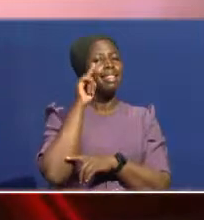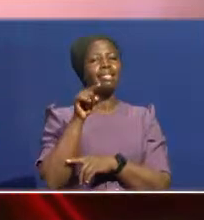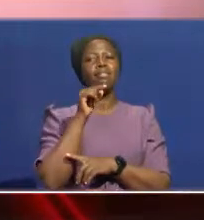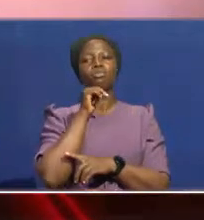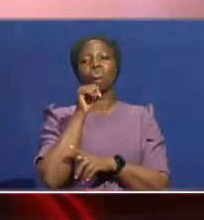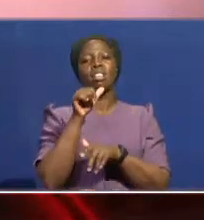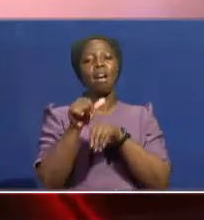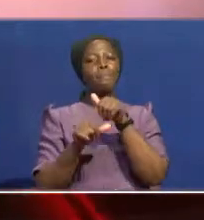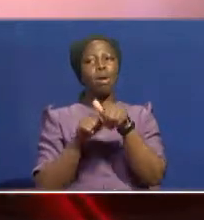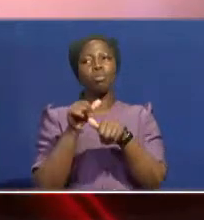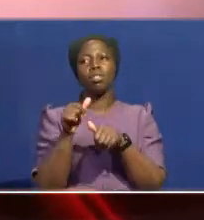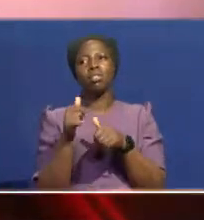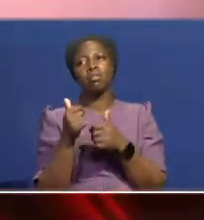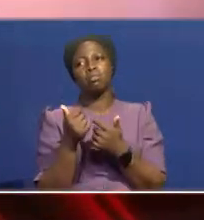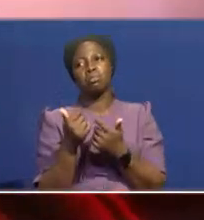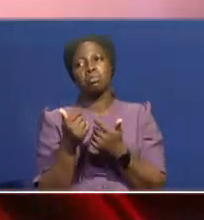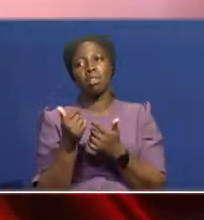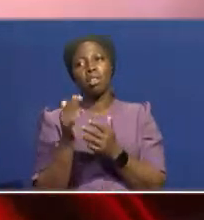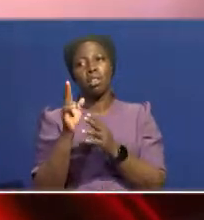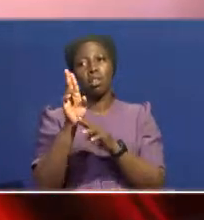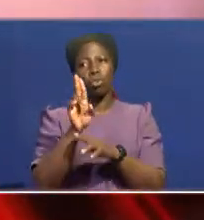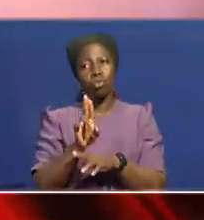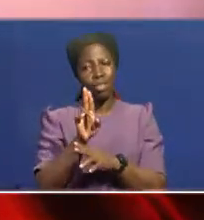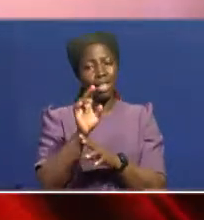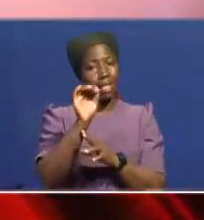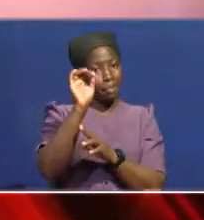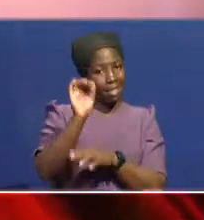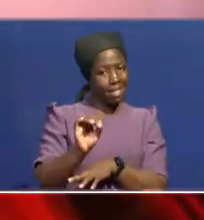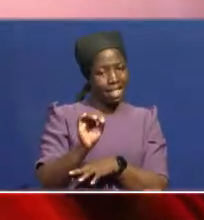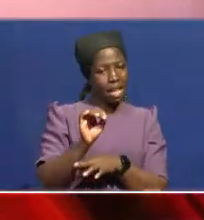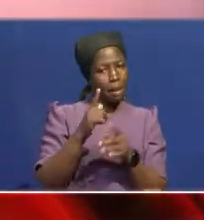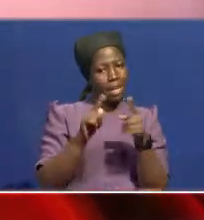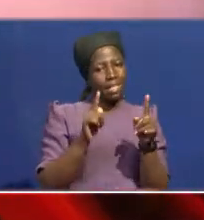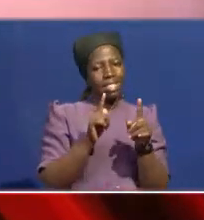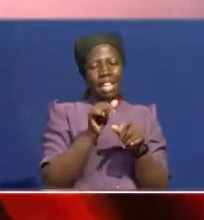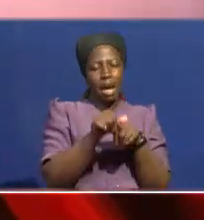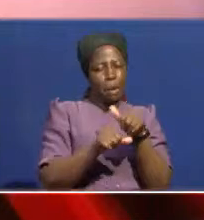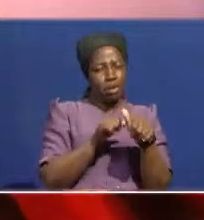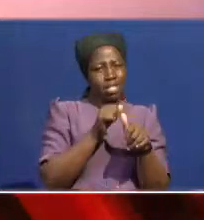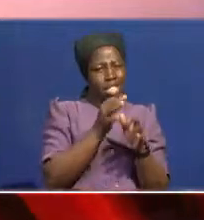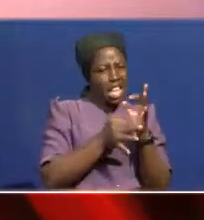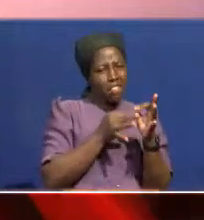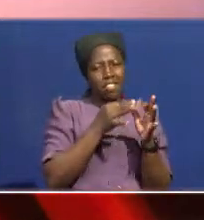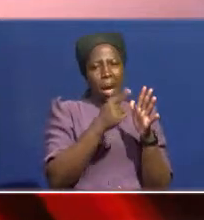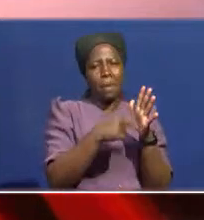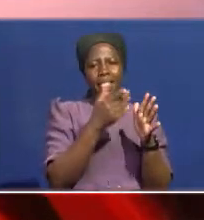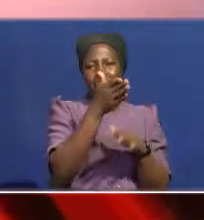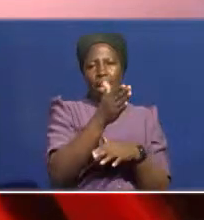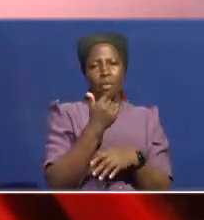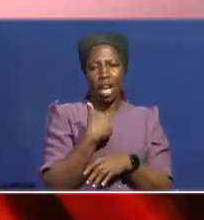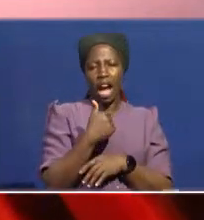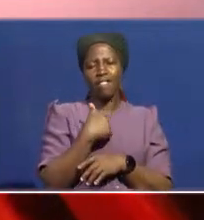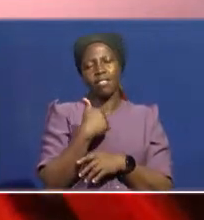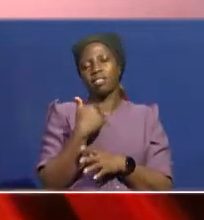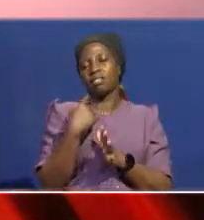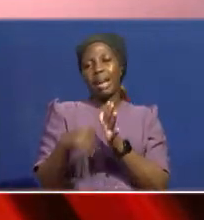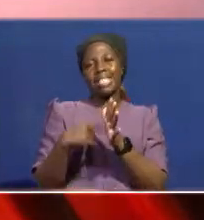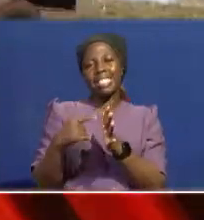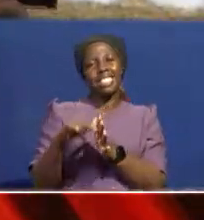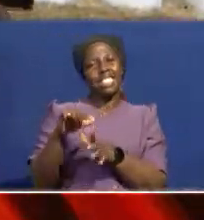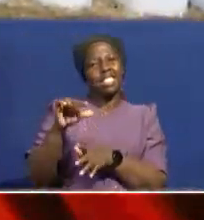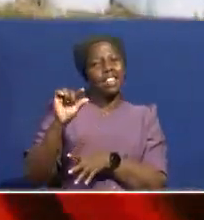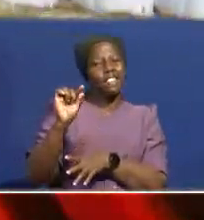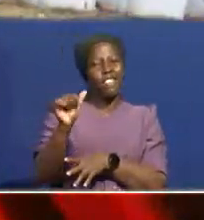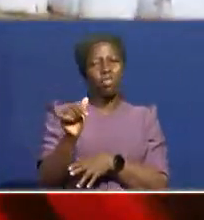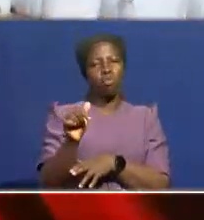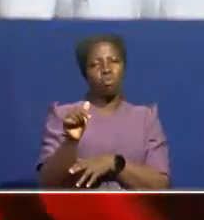about adoption rates, it's about availability. We have the lowest tractor penetration, and on a scale